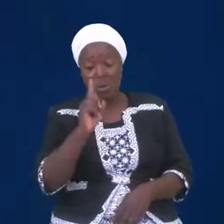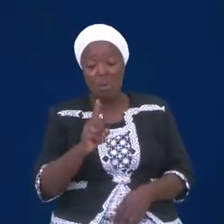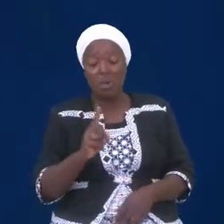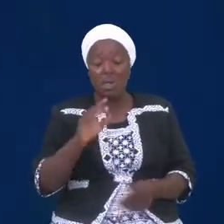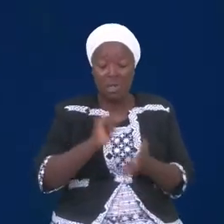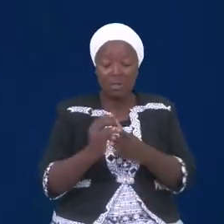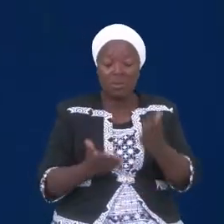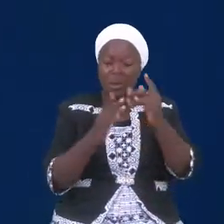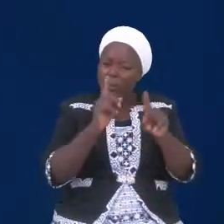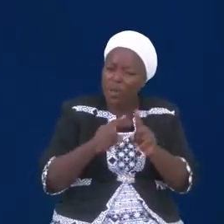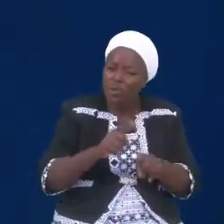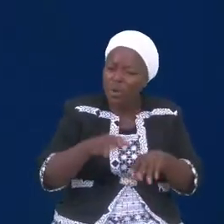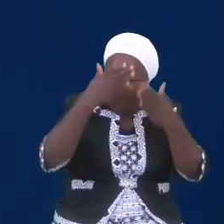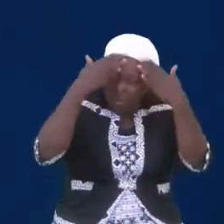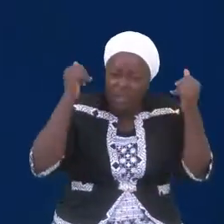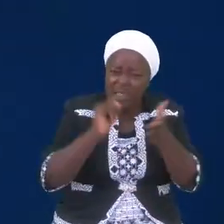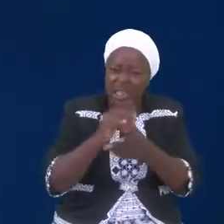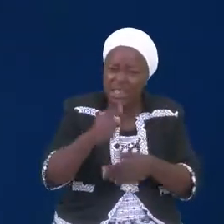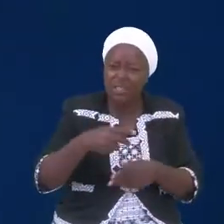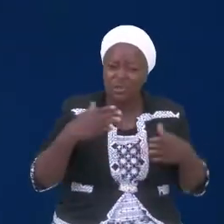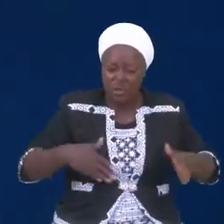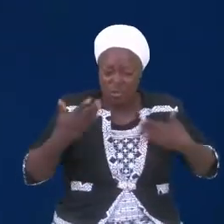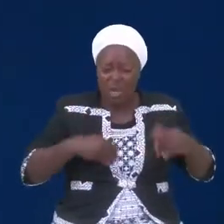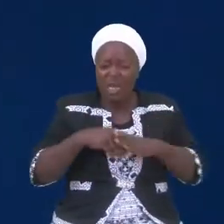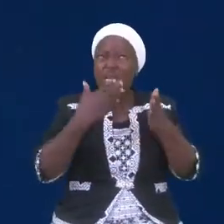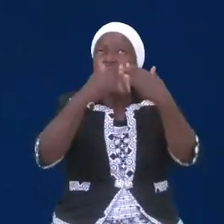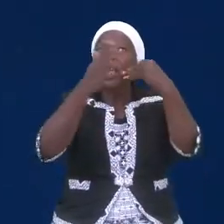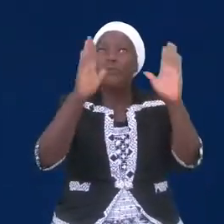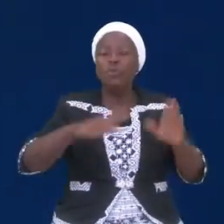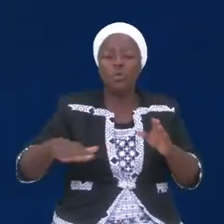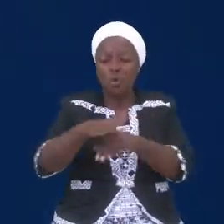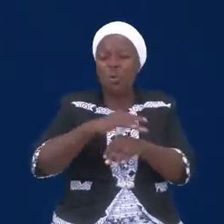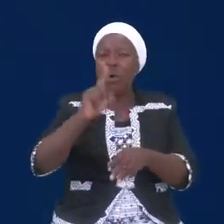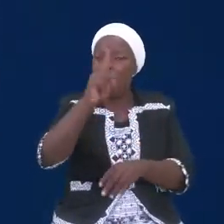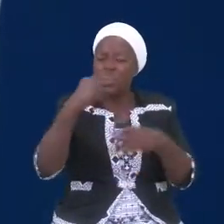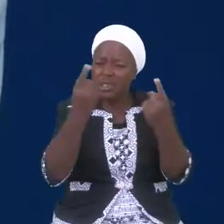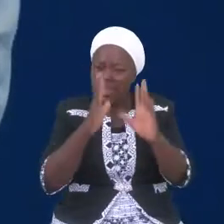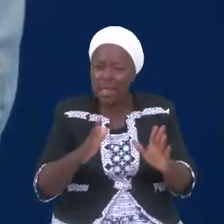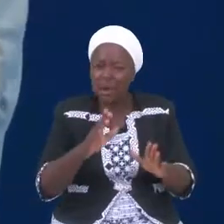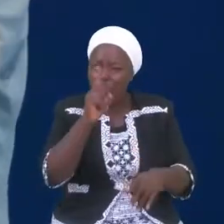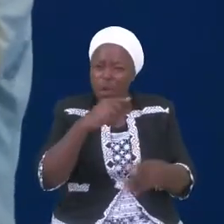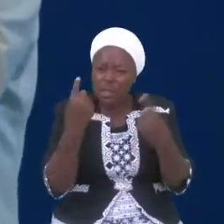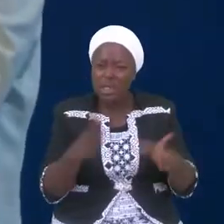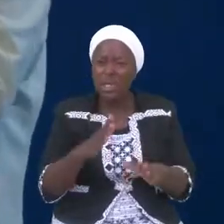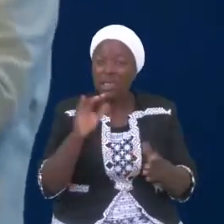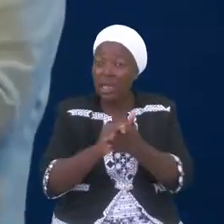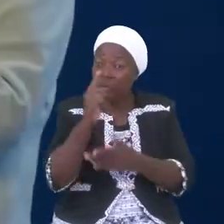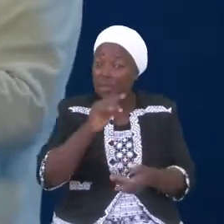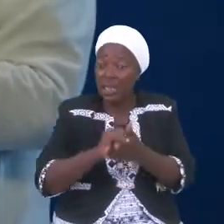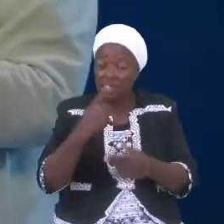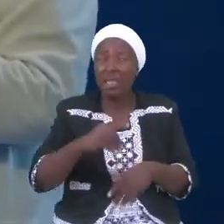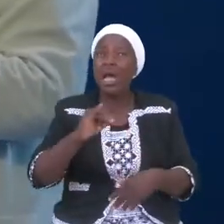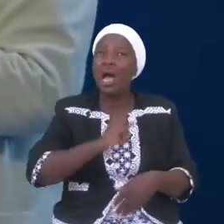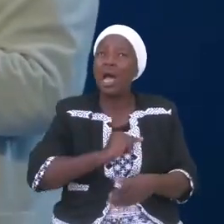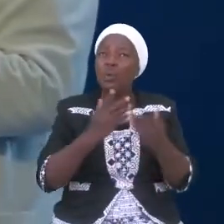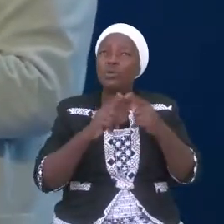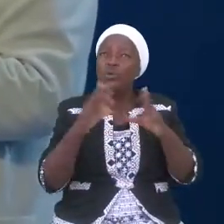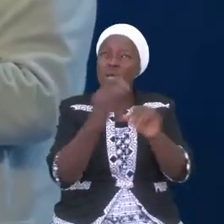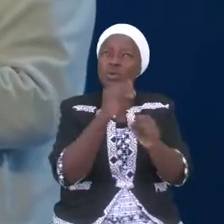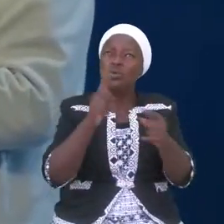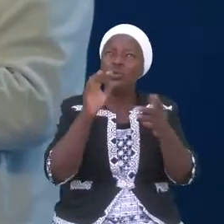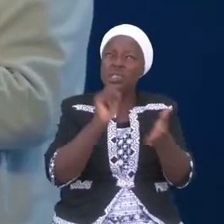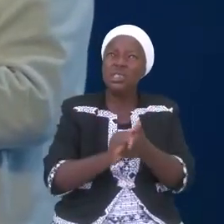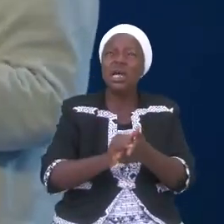heaven over one sinner, one sinner, one sinner. The one that says, I want to get to that